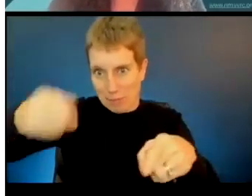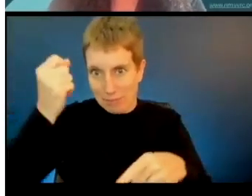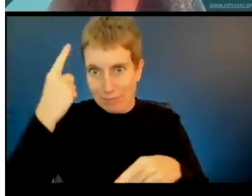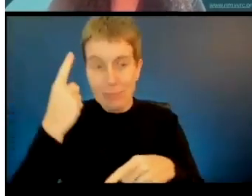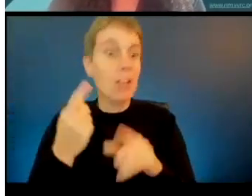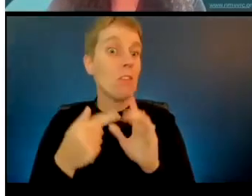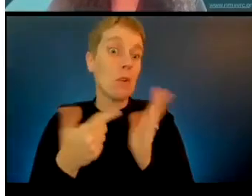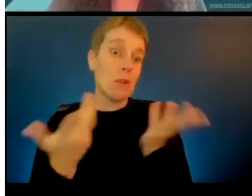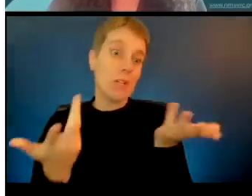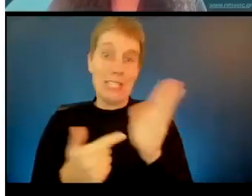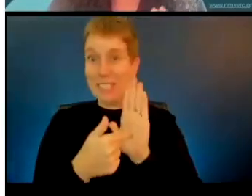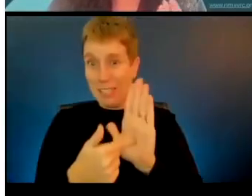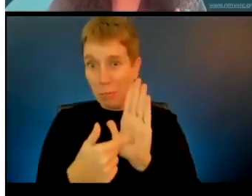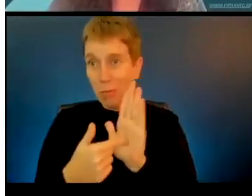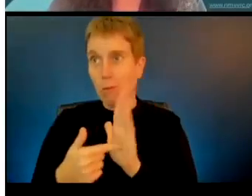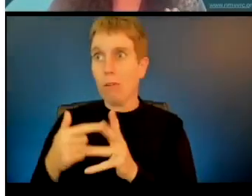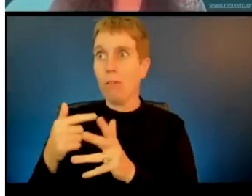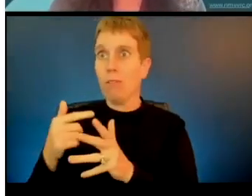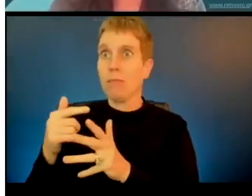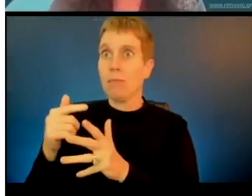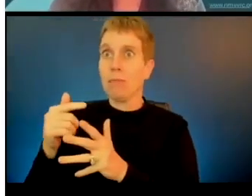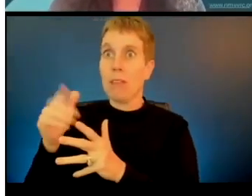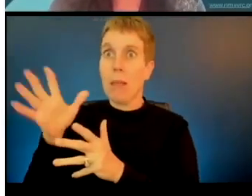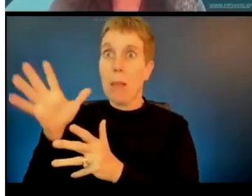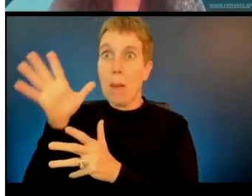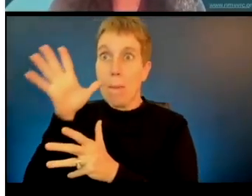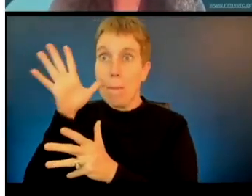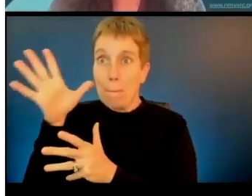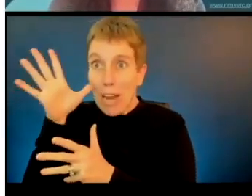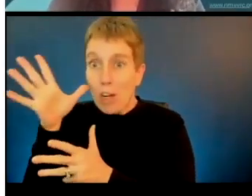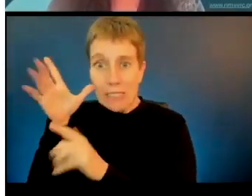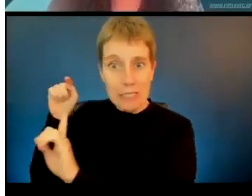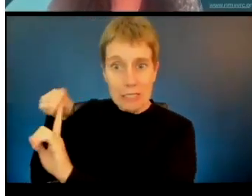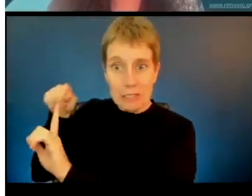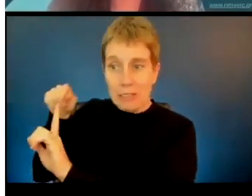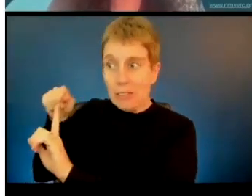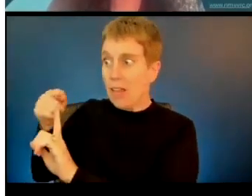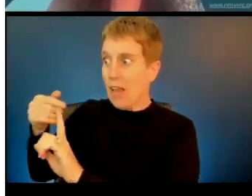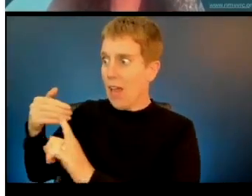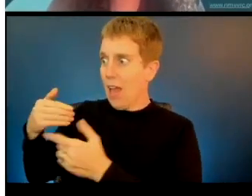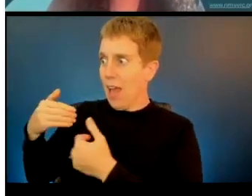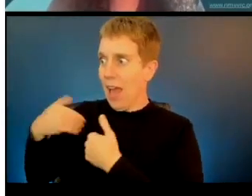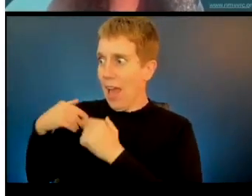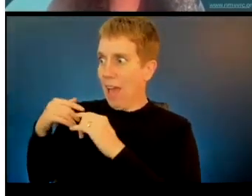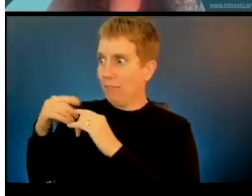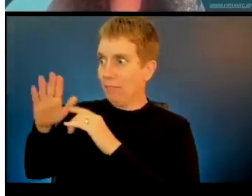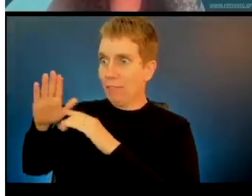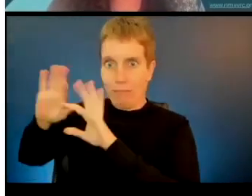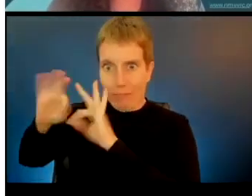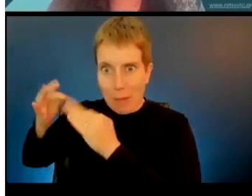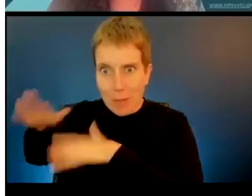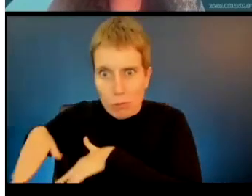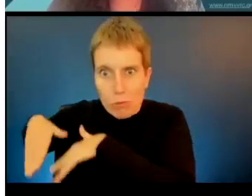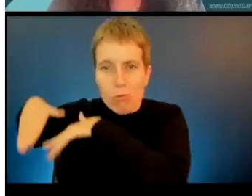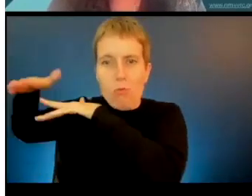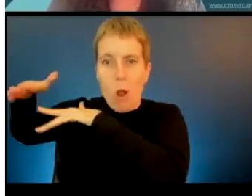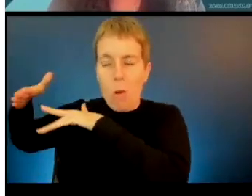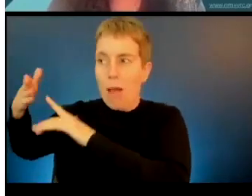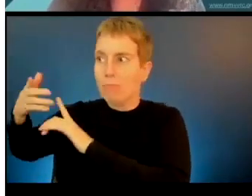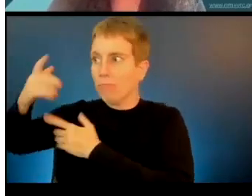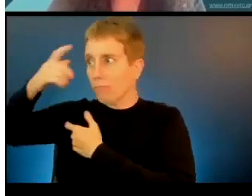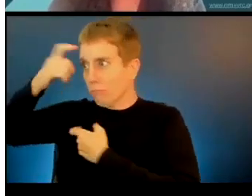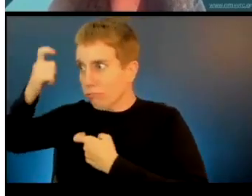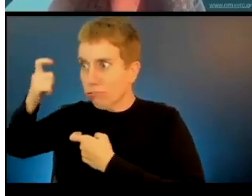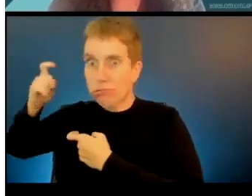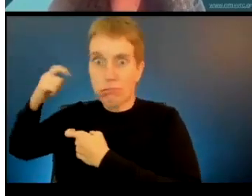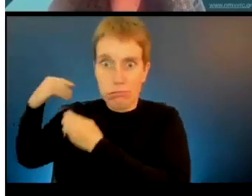pass down unresolved tensions or feelings from either their own families of origin, they've experienced trauma,